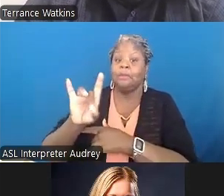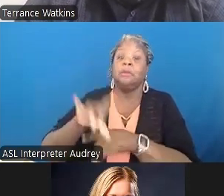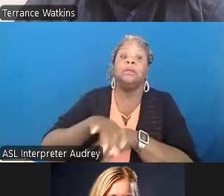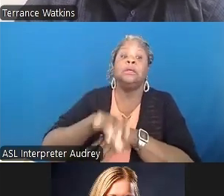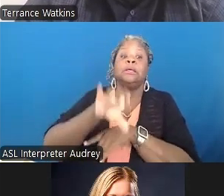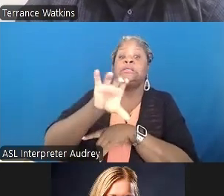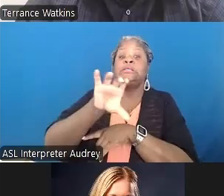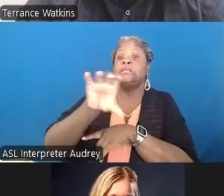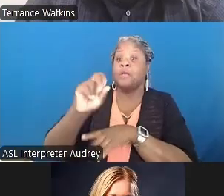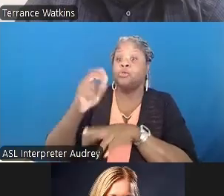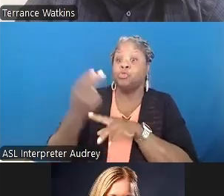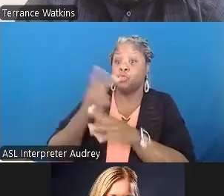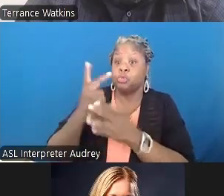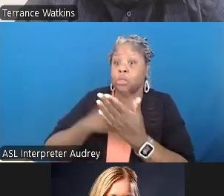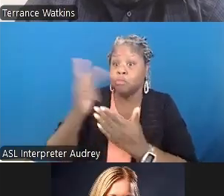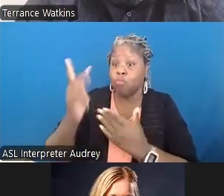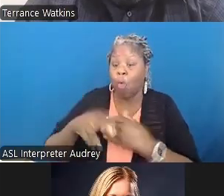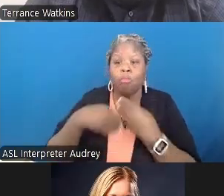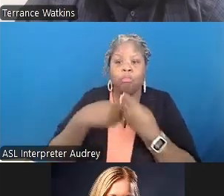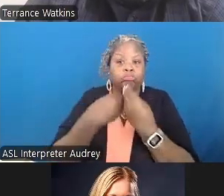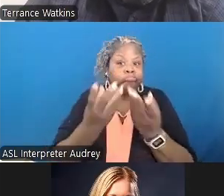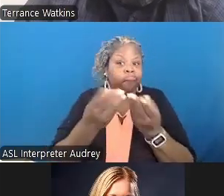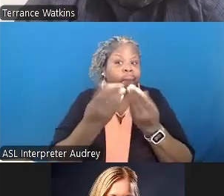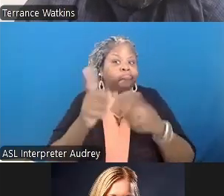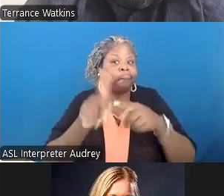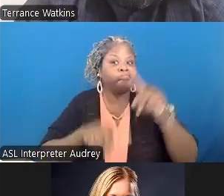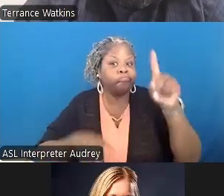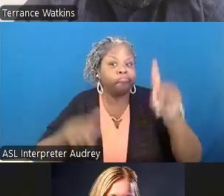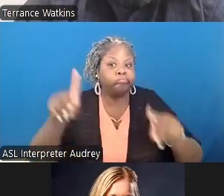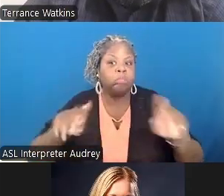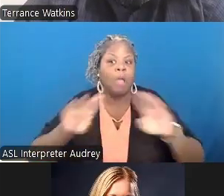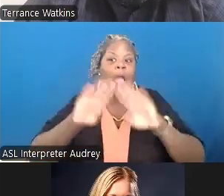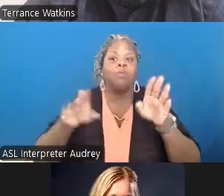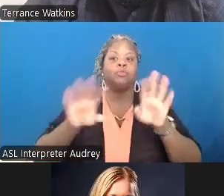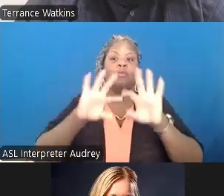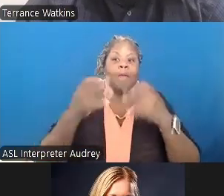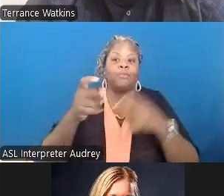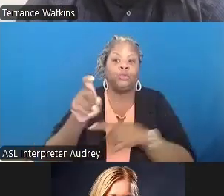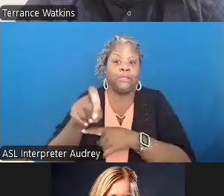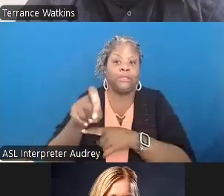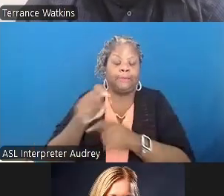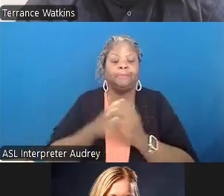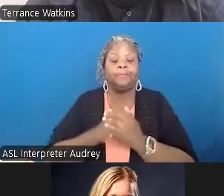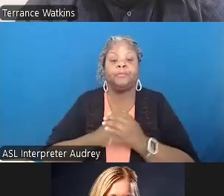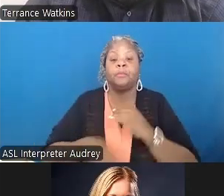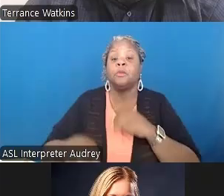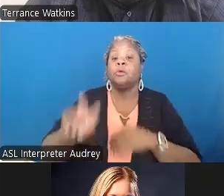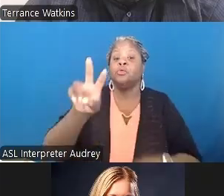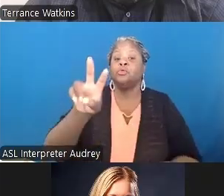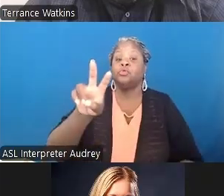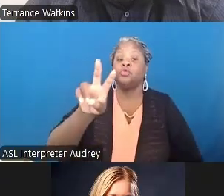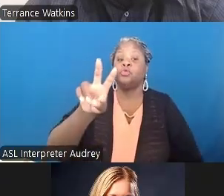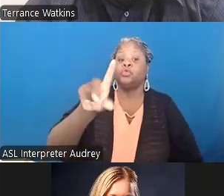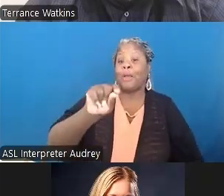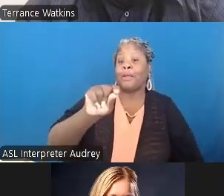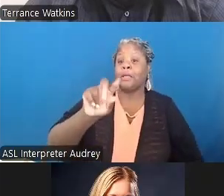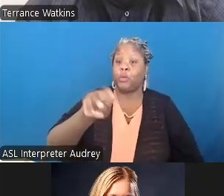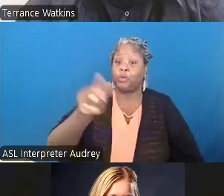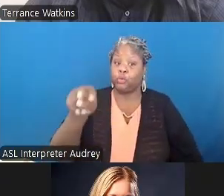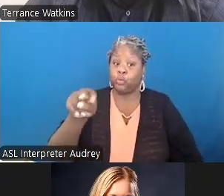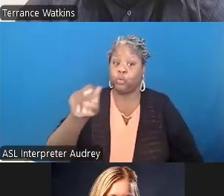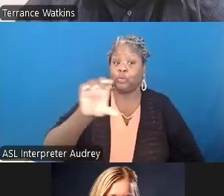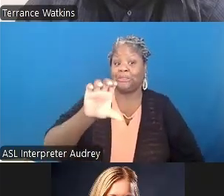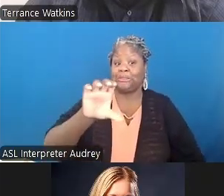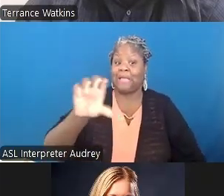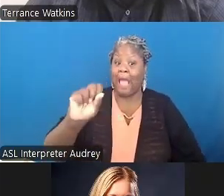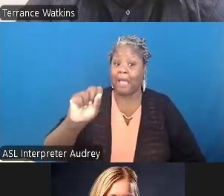to provide a variety of housing supports to families in need. In 2022, CCS was